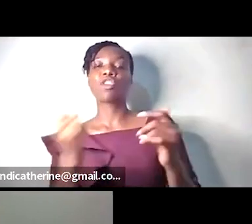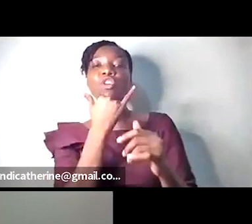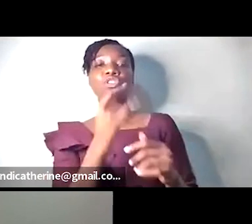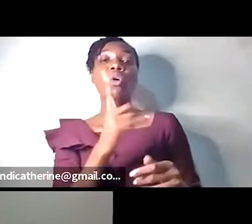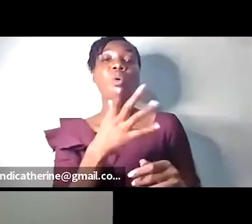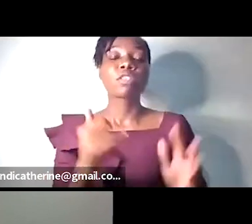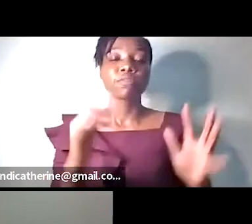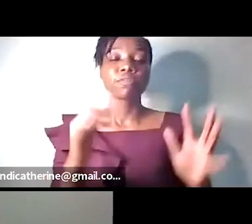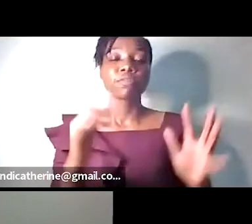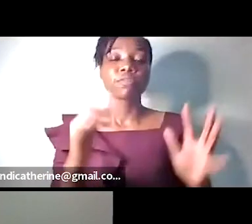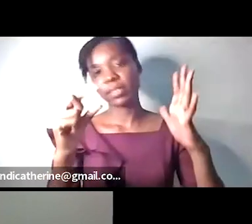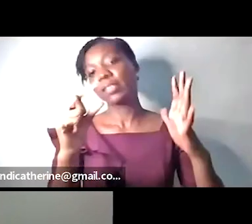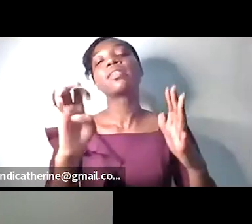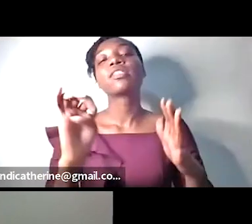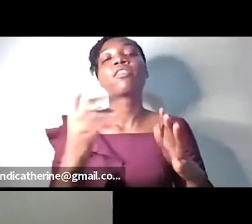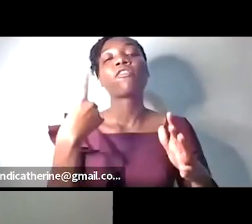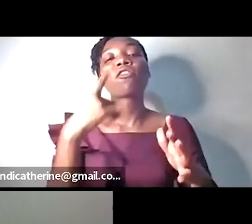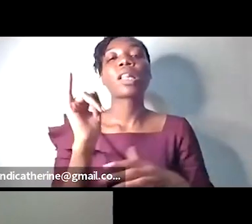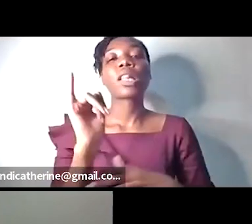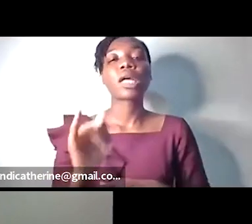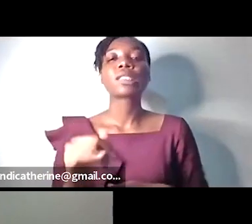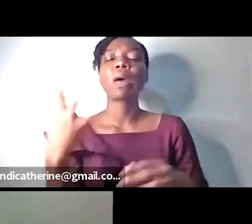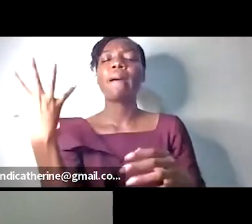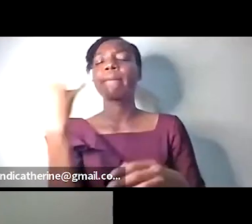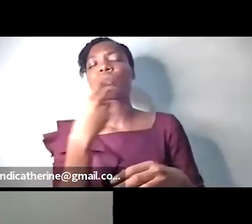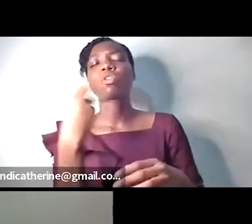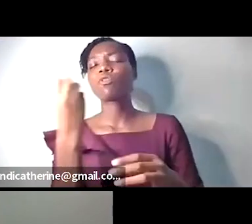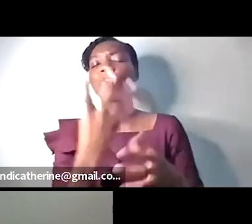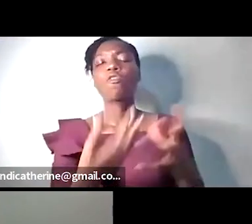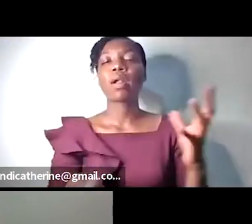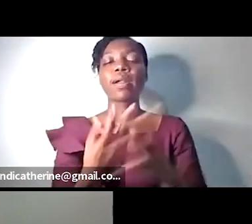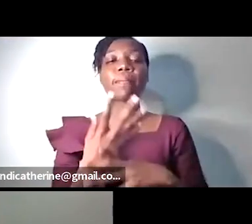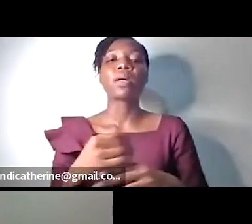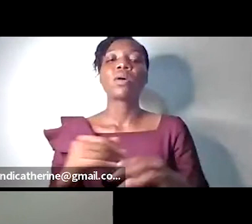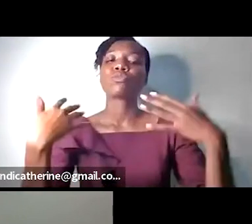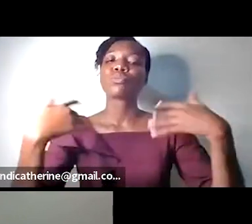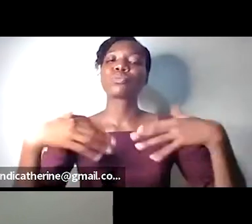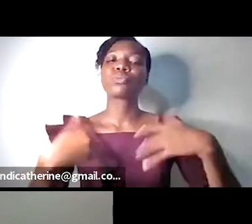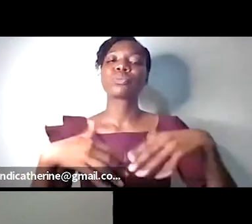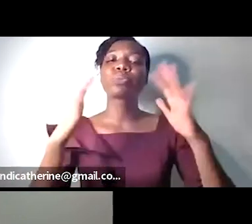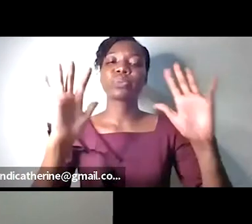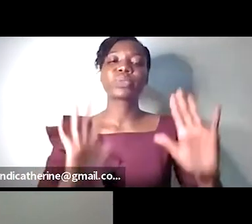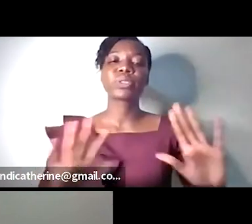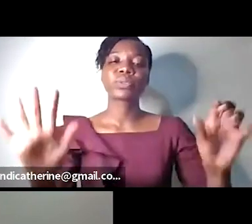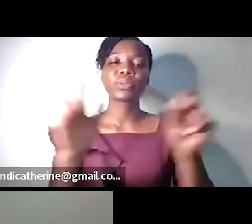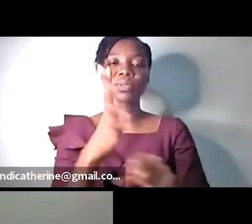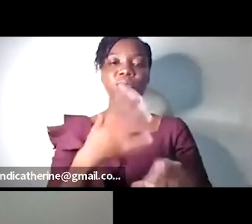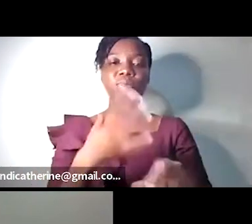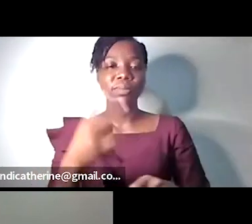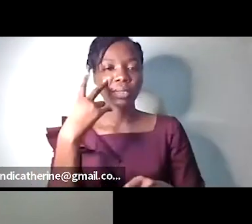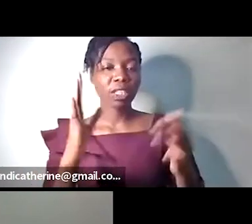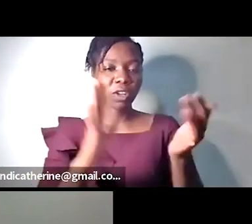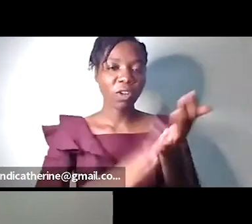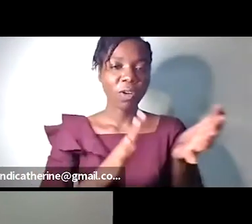you, Grace, for such a beautiful forum, and well done. I've actually seen even on the comments someone